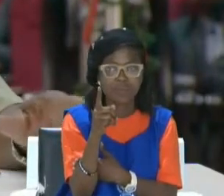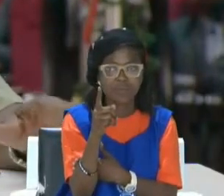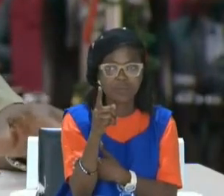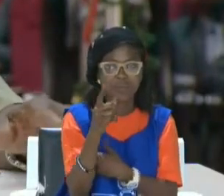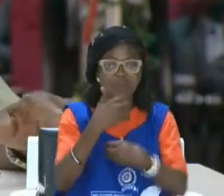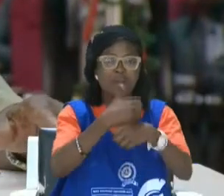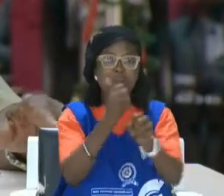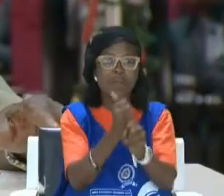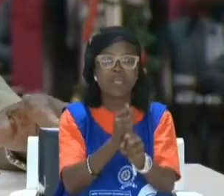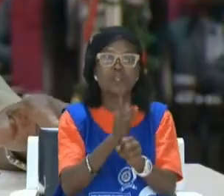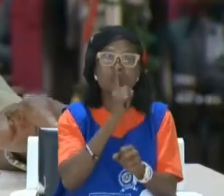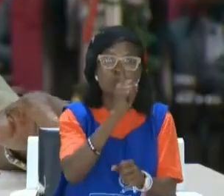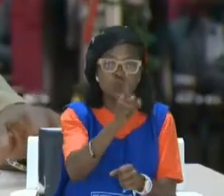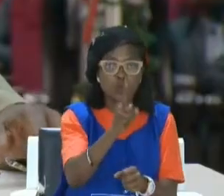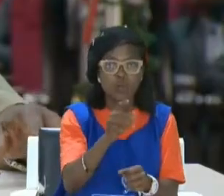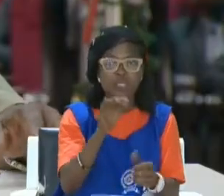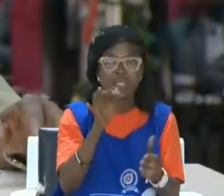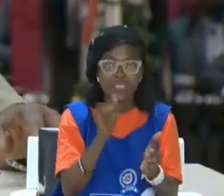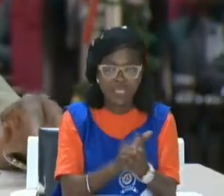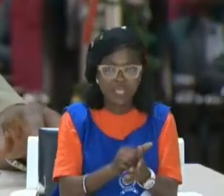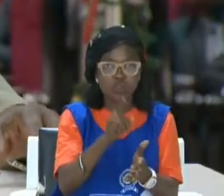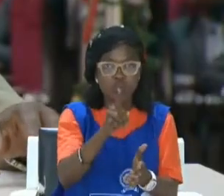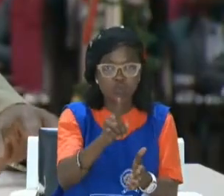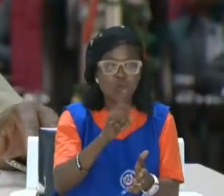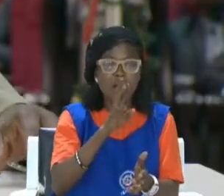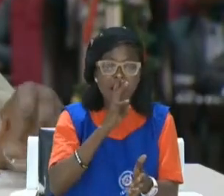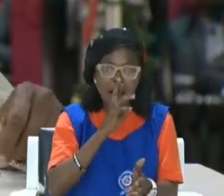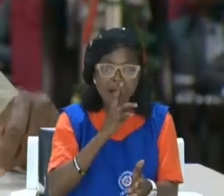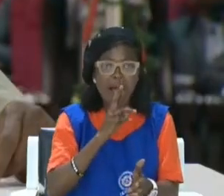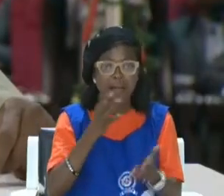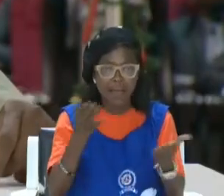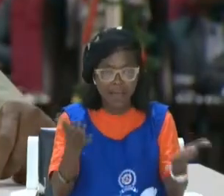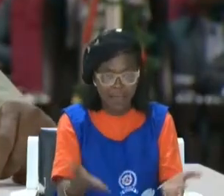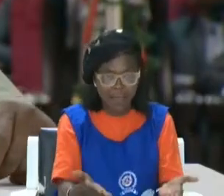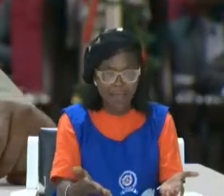making sure you are a partaker of tonight's service.